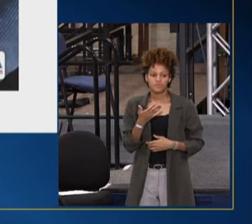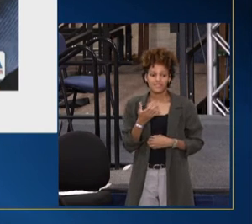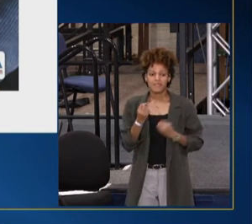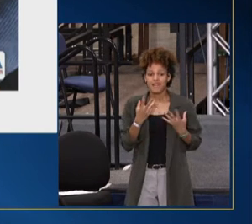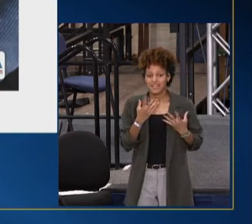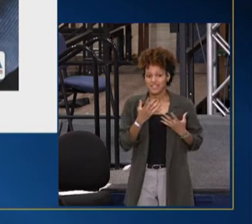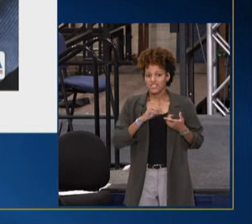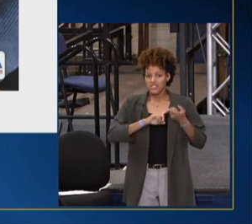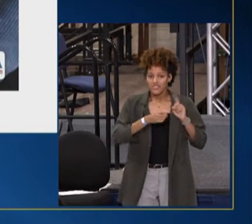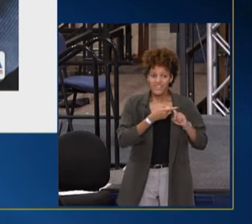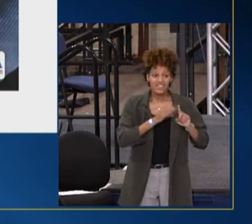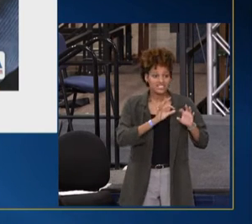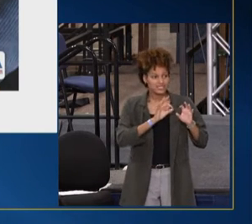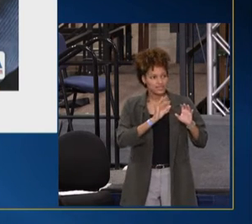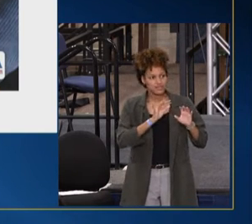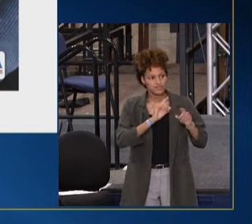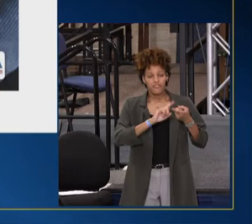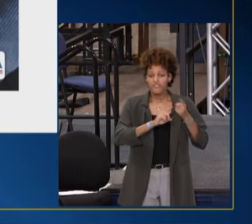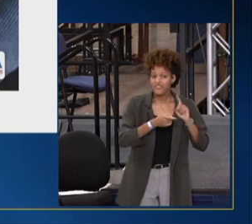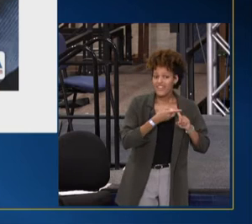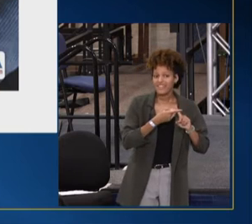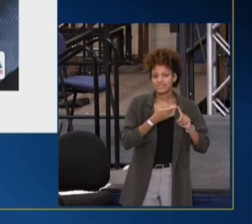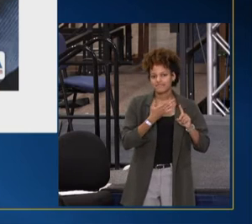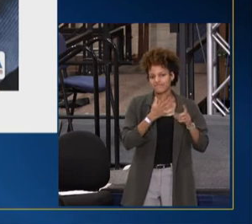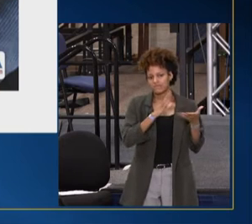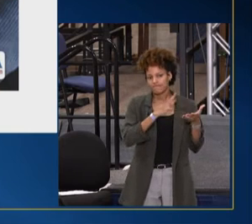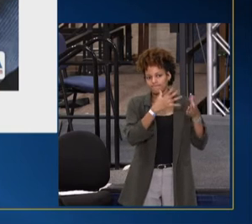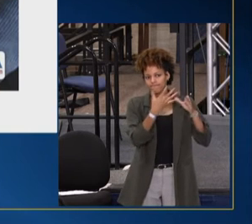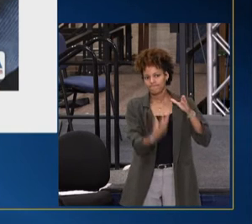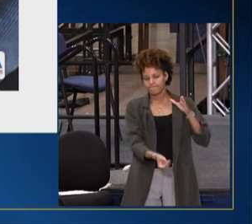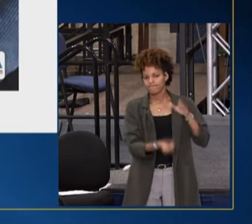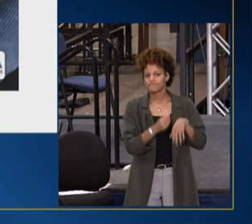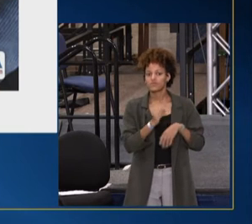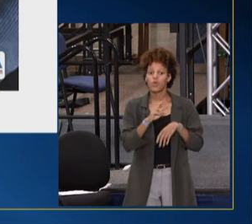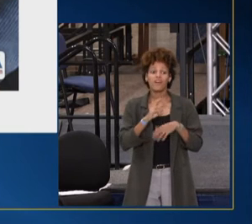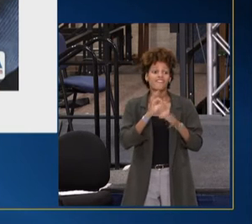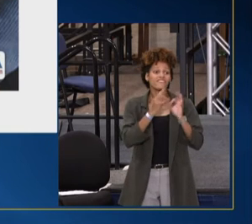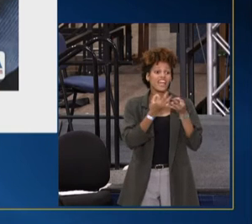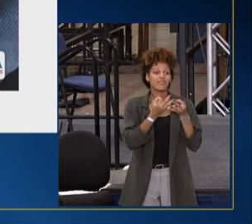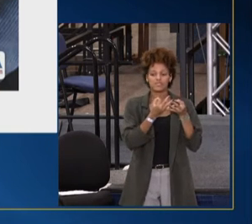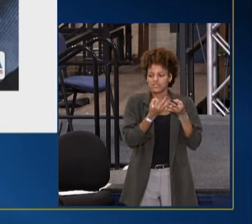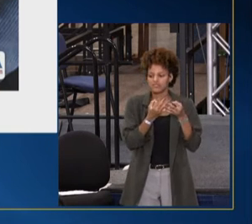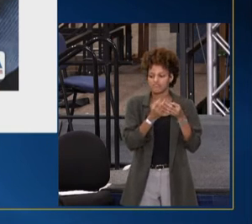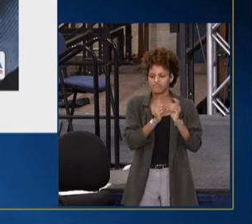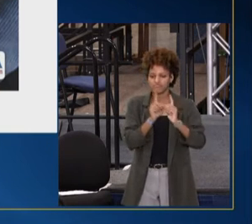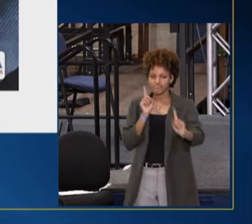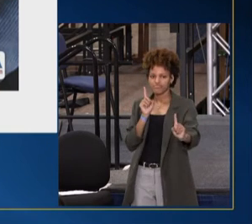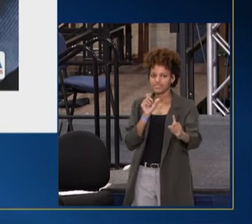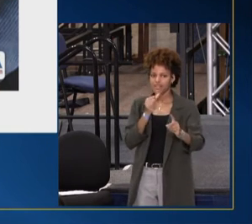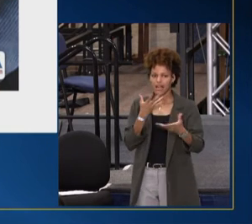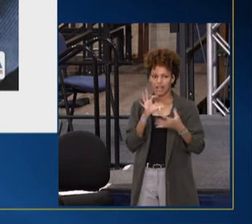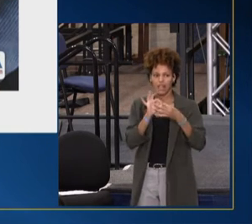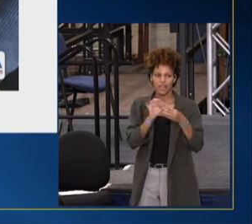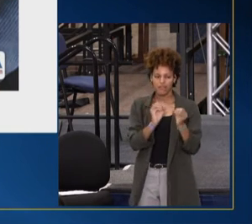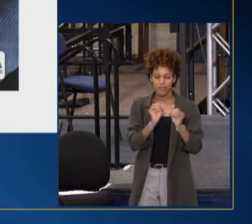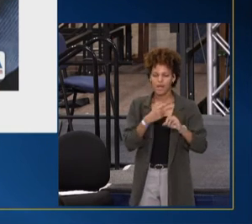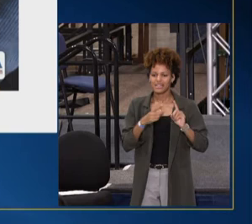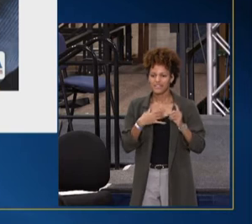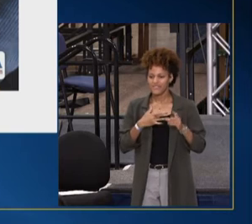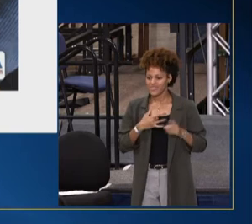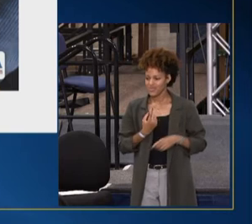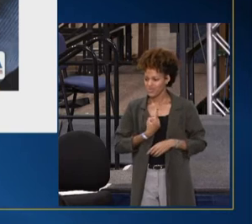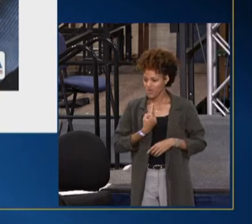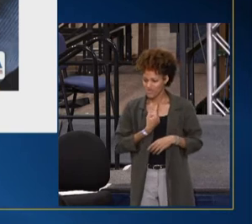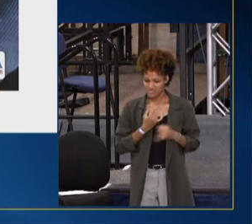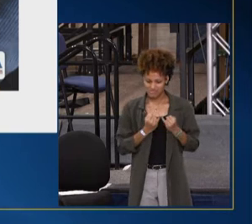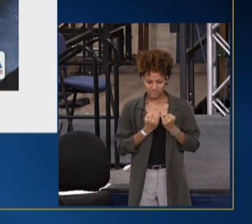many of their friends and family, many of their friends passed, many of their families abandoned them. There's a sense of loneliness and isolation that